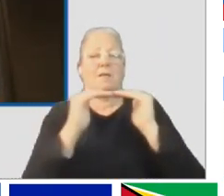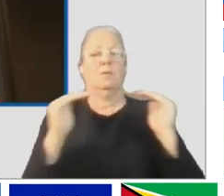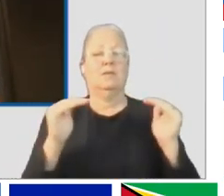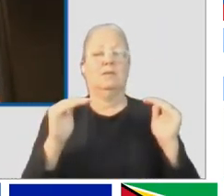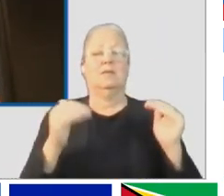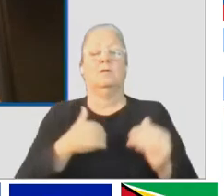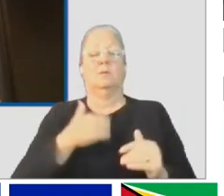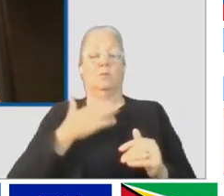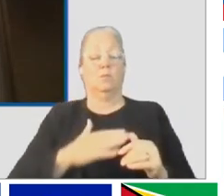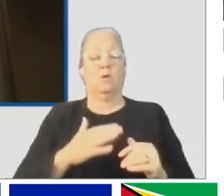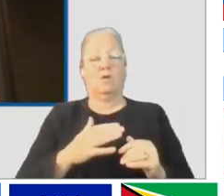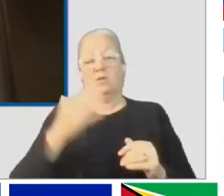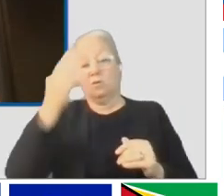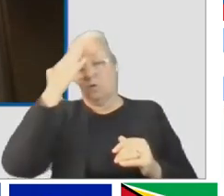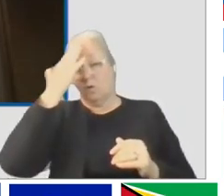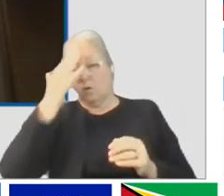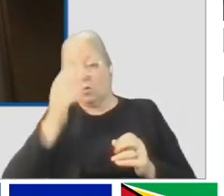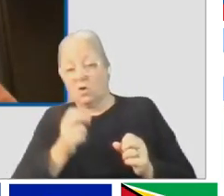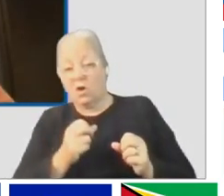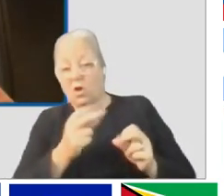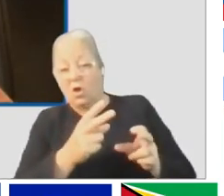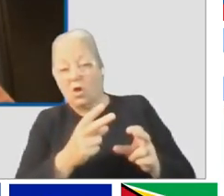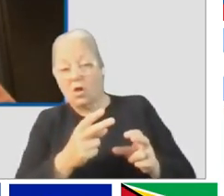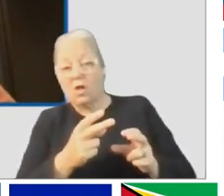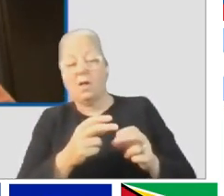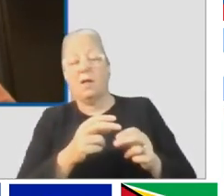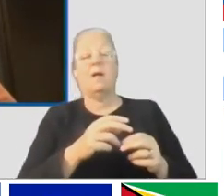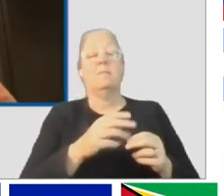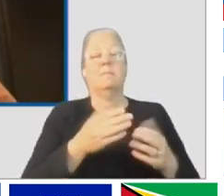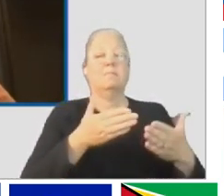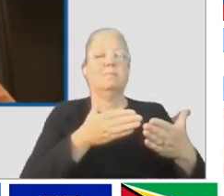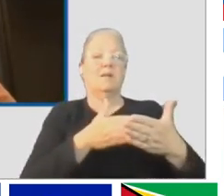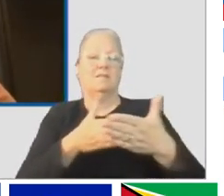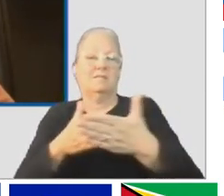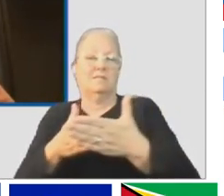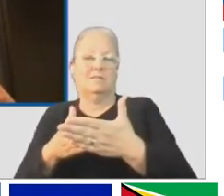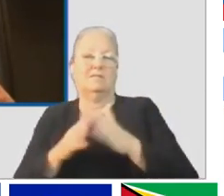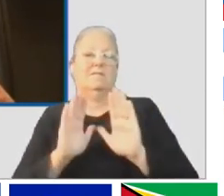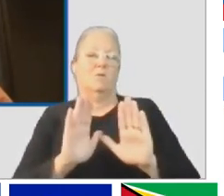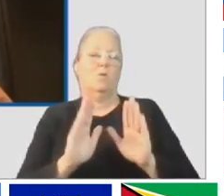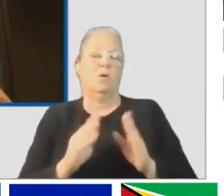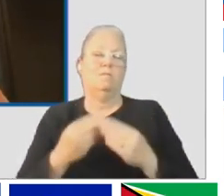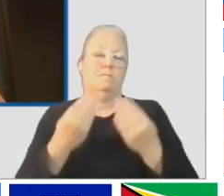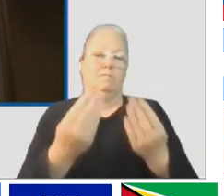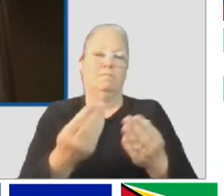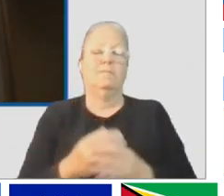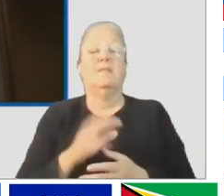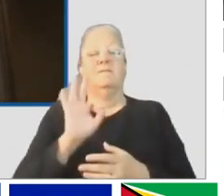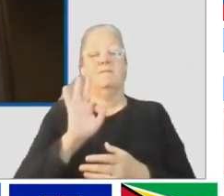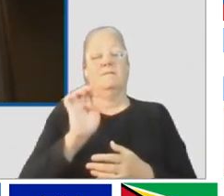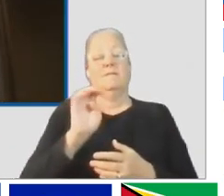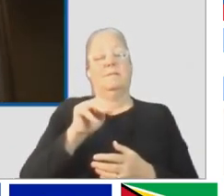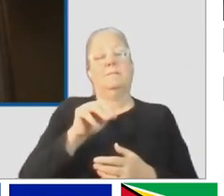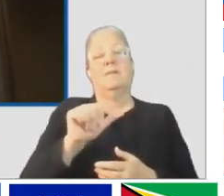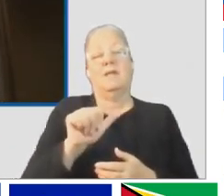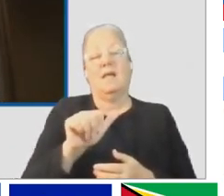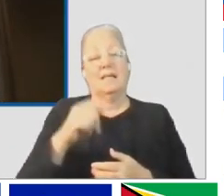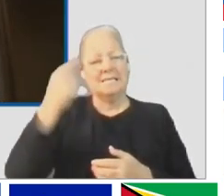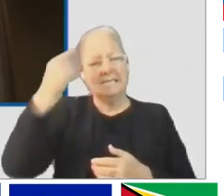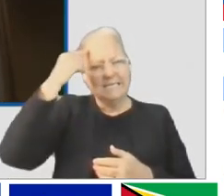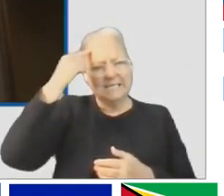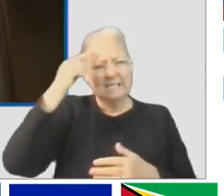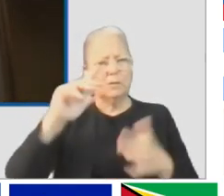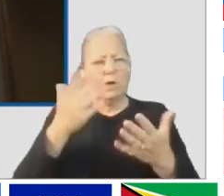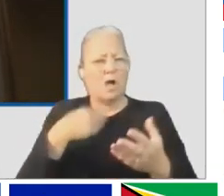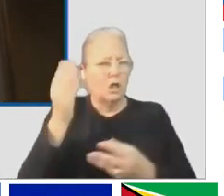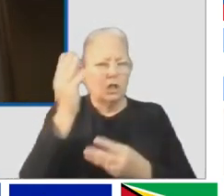and barriers for improving our delivery in this space. FEMA is considering these experiences and lessons learned from these